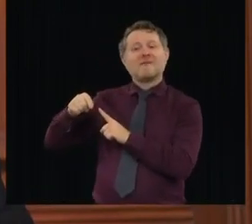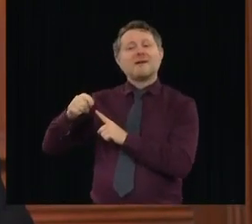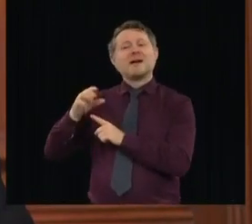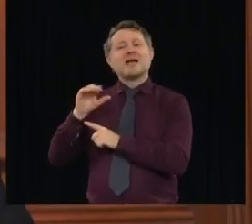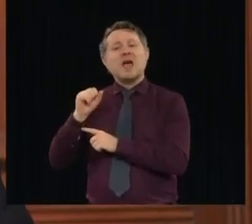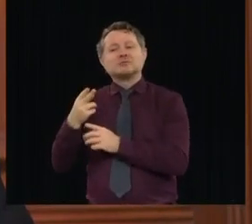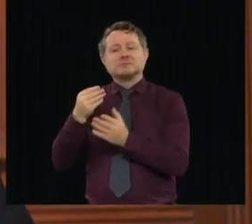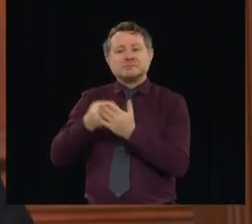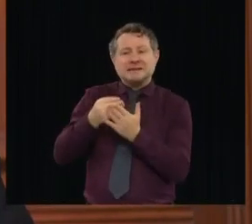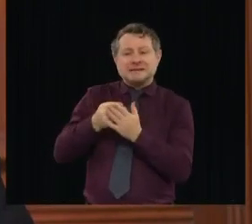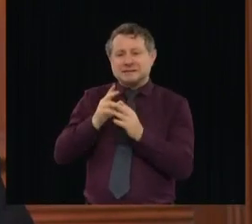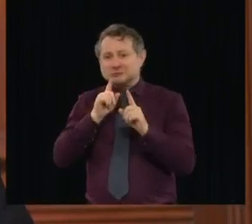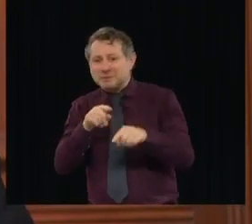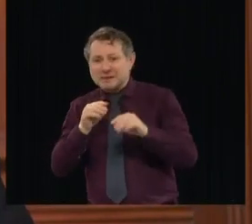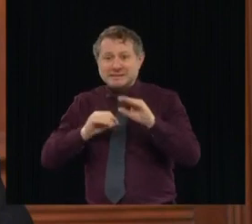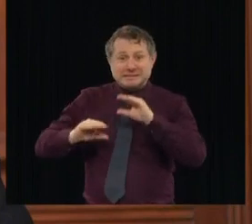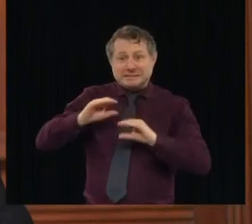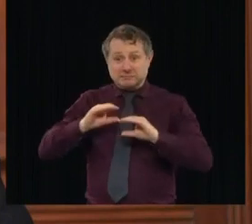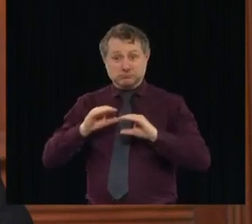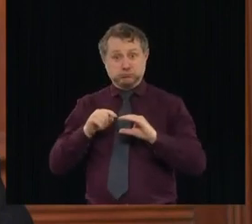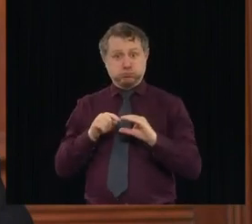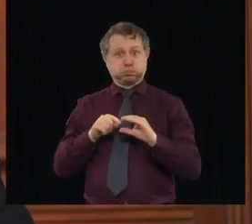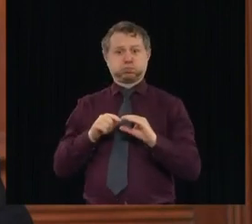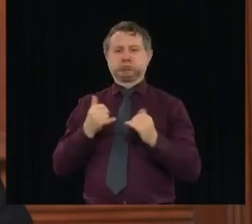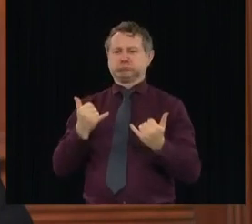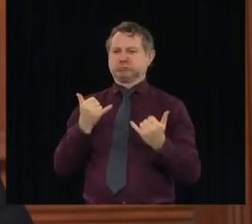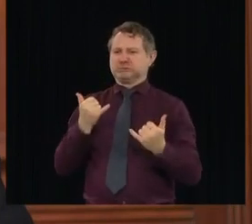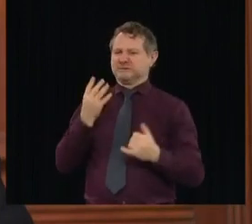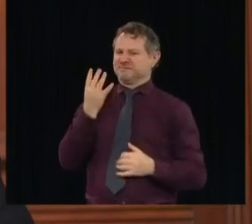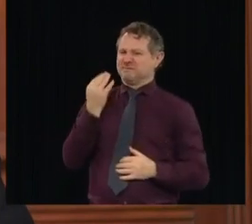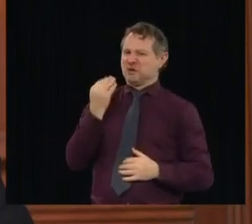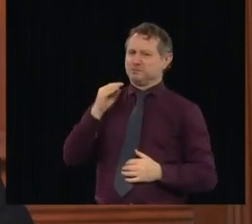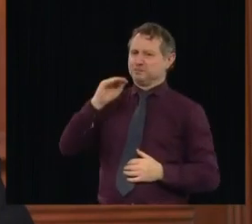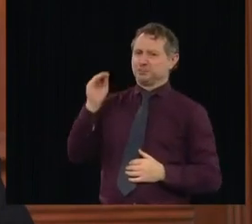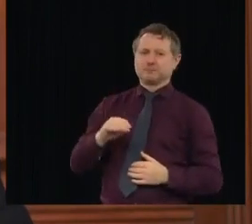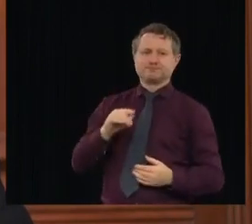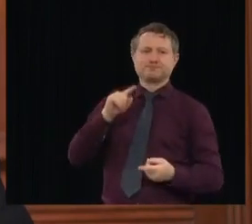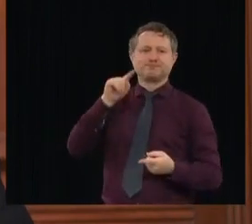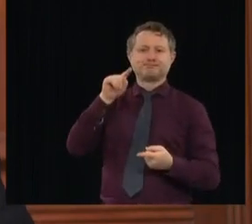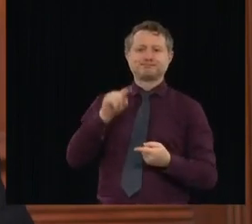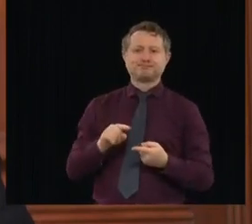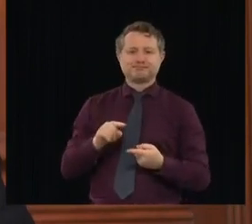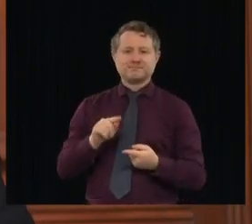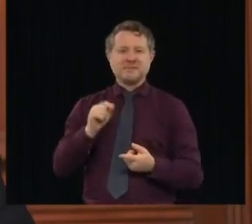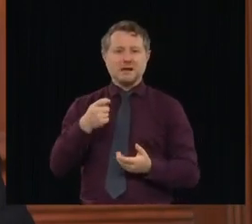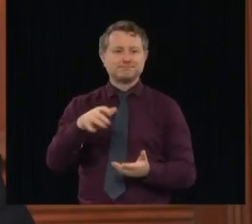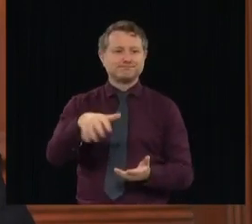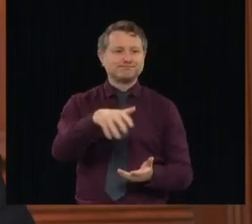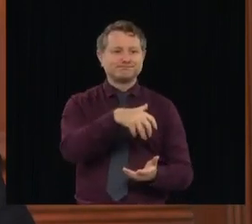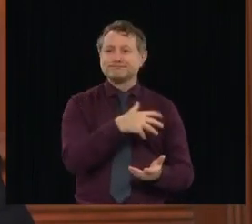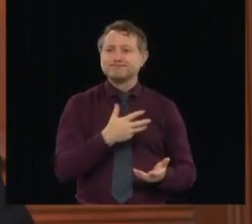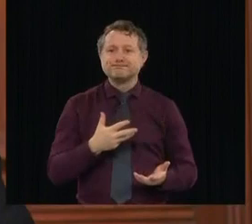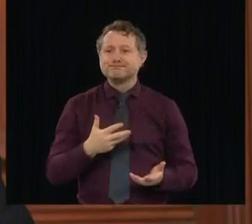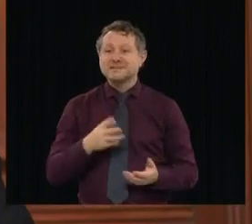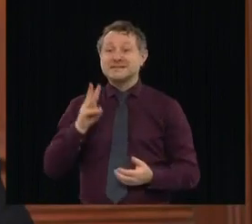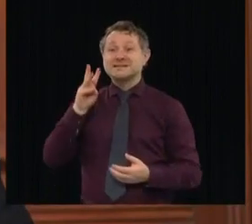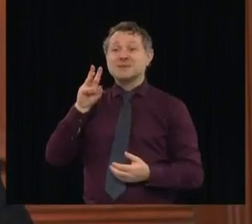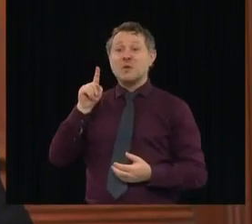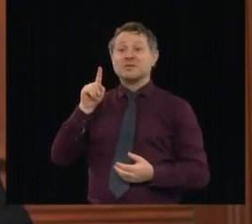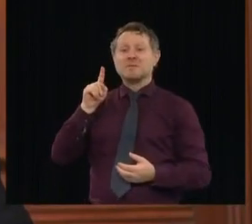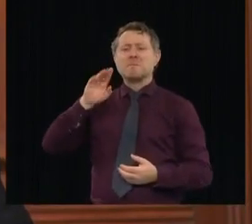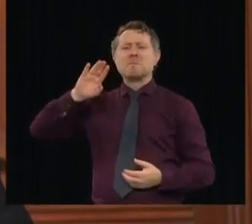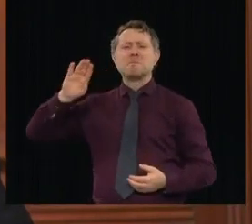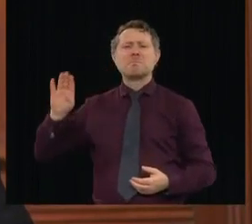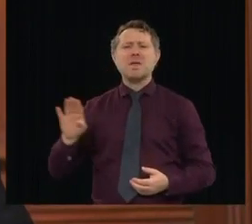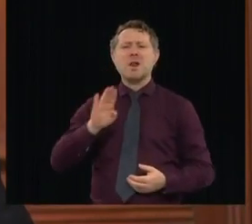which is that we're down 14% in revenues and that we'll have a $61 billion gap over the next 4 years.